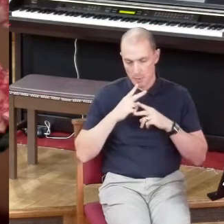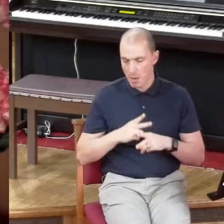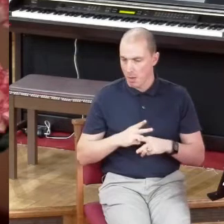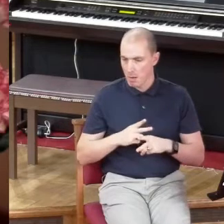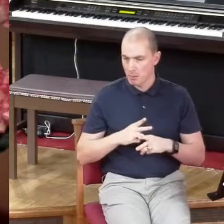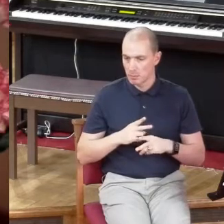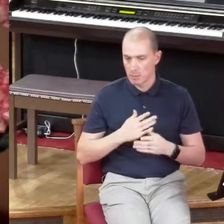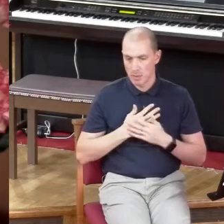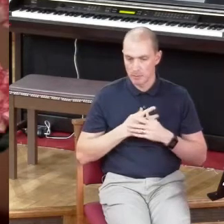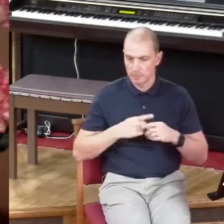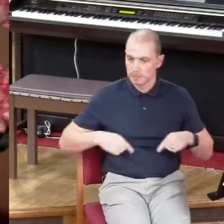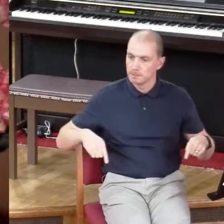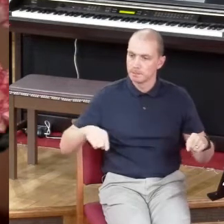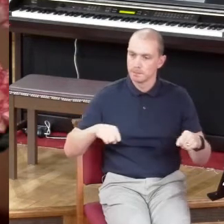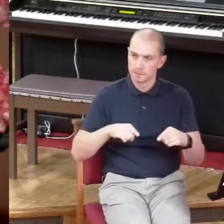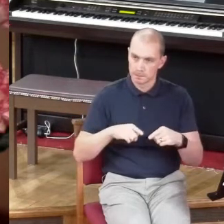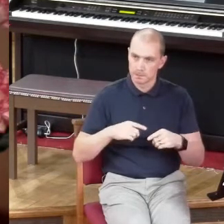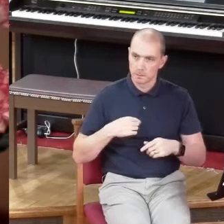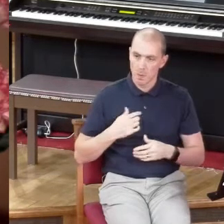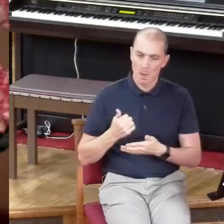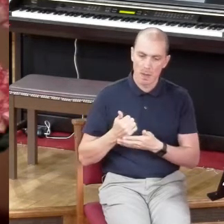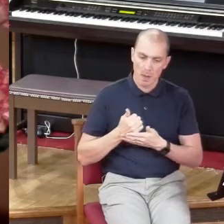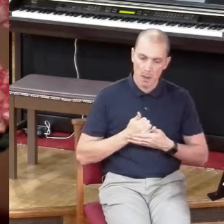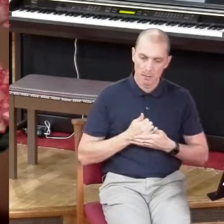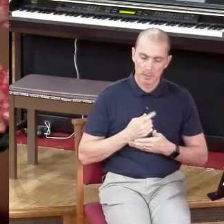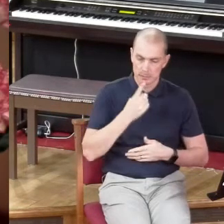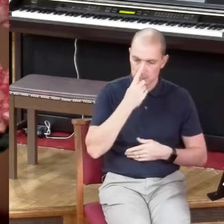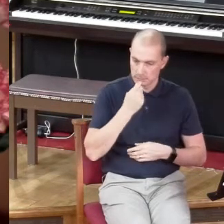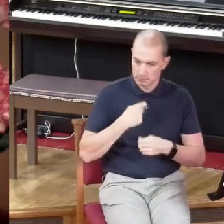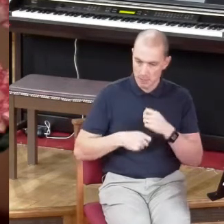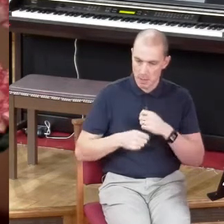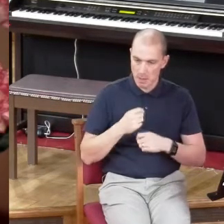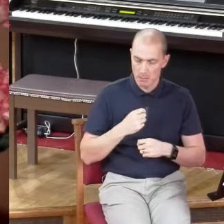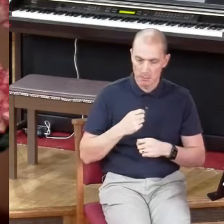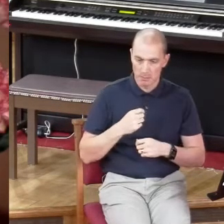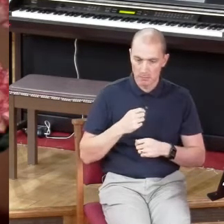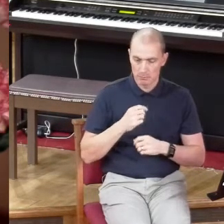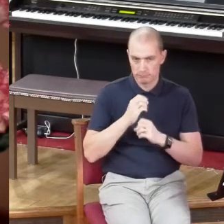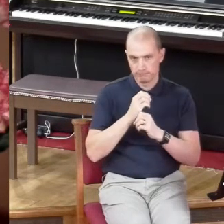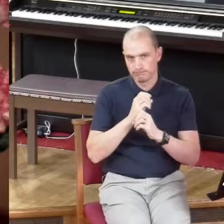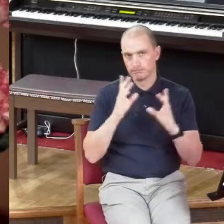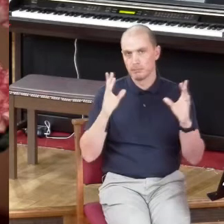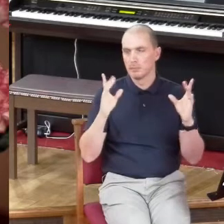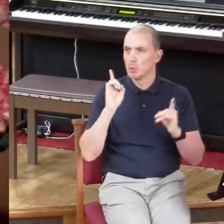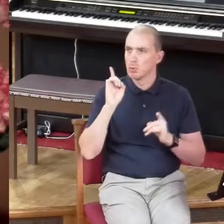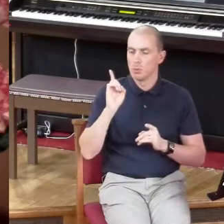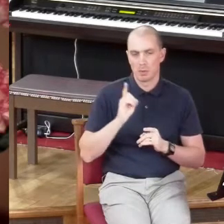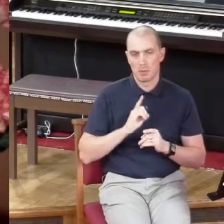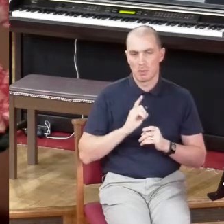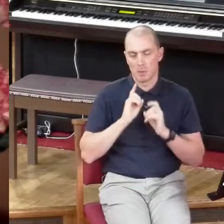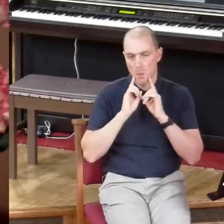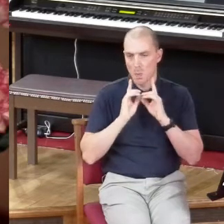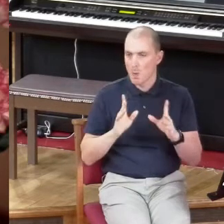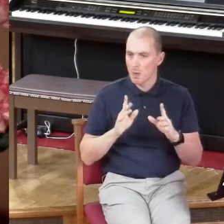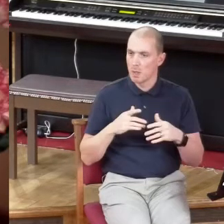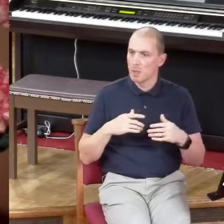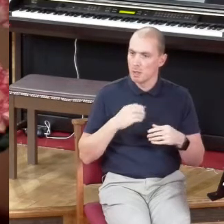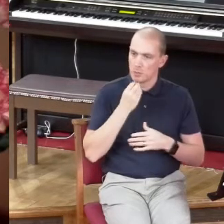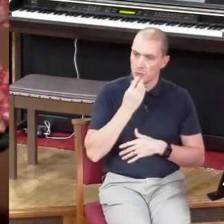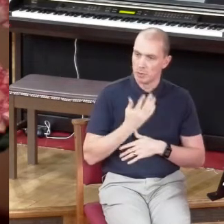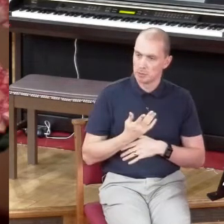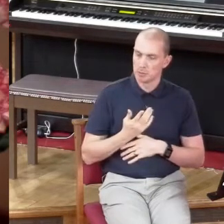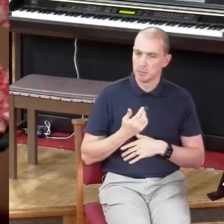us. Help us to understand again the wonder of your mercy and your grace, but also